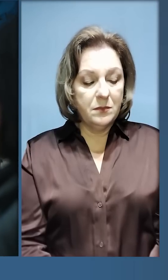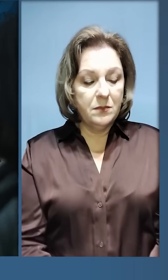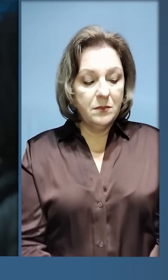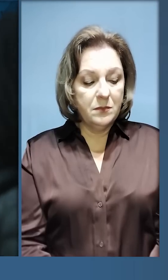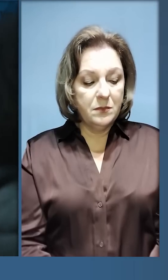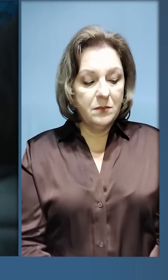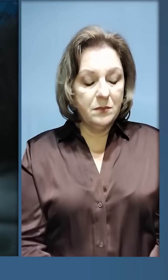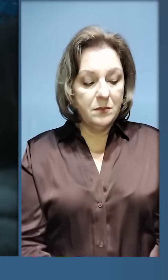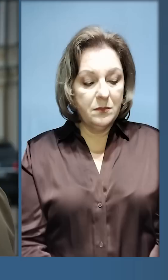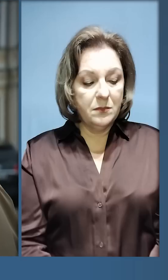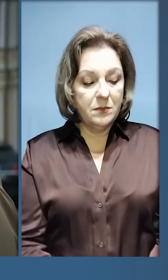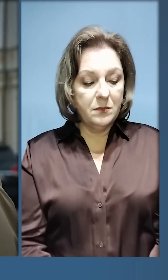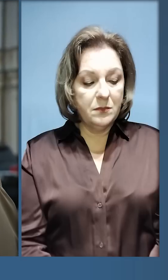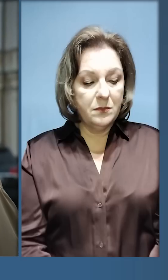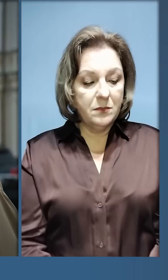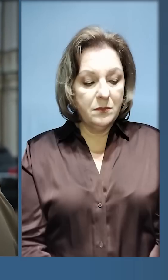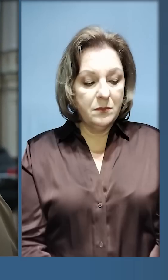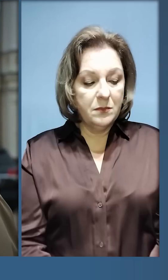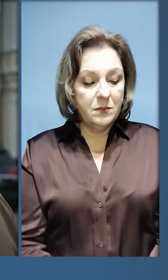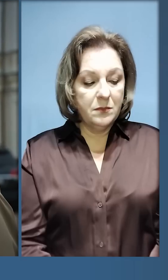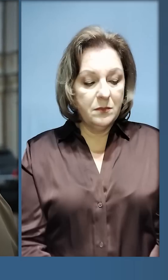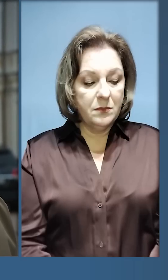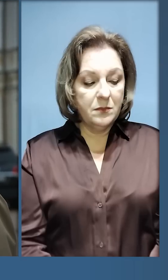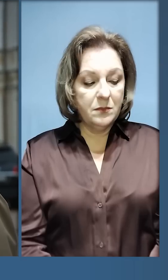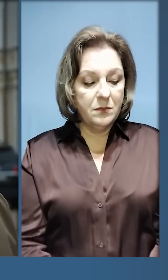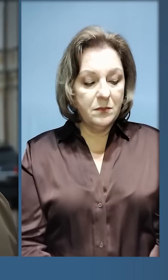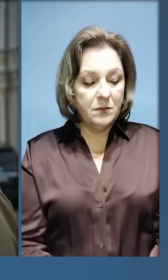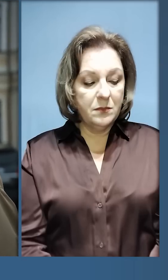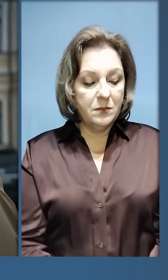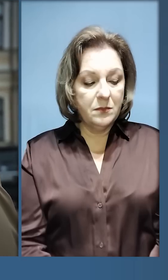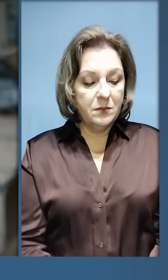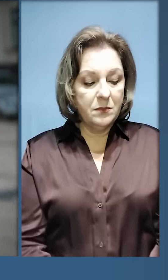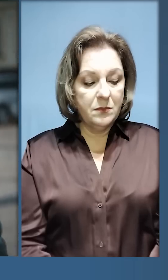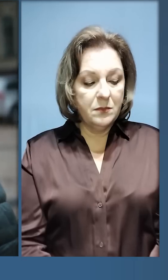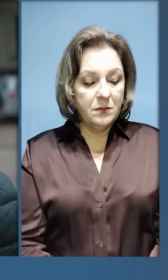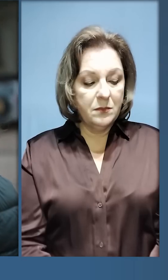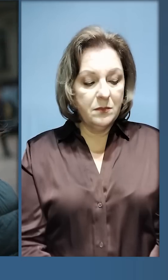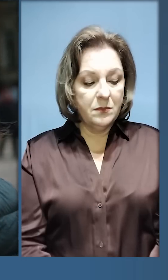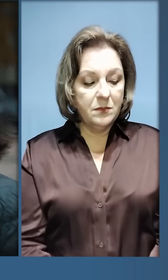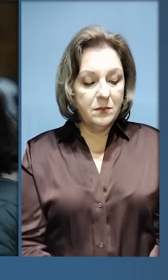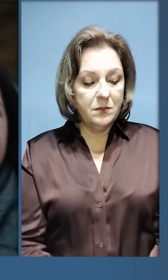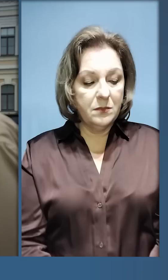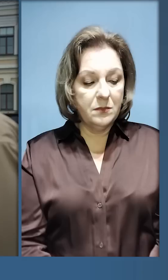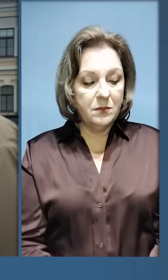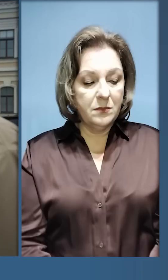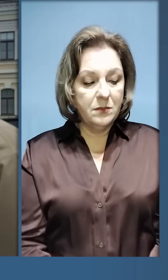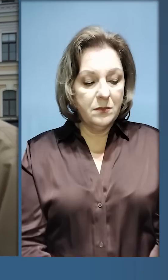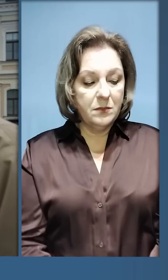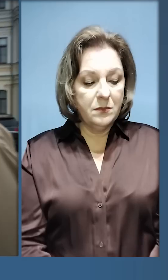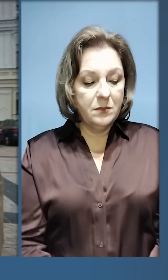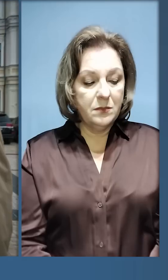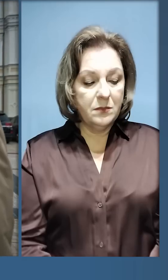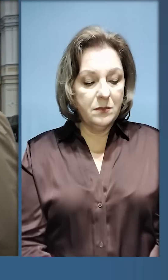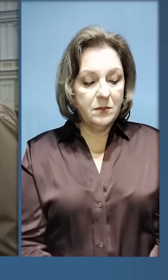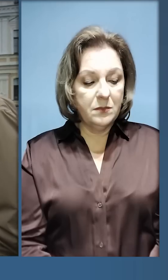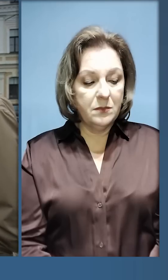Good God. And then the sandbags? It protects. There is a monument of the founder of Kyiv. Can we see that